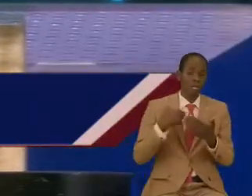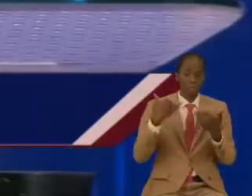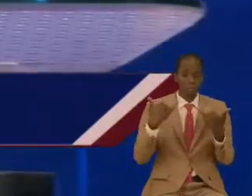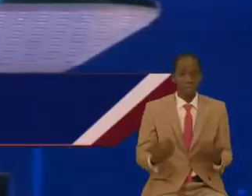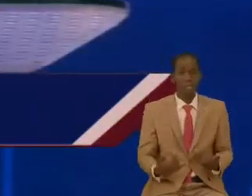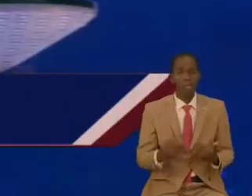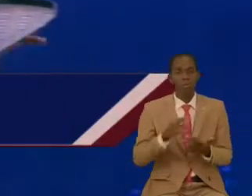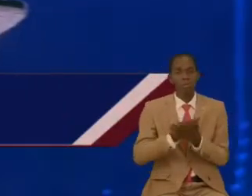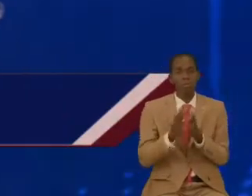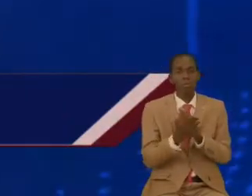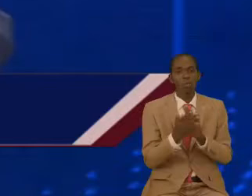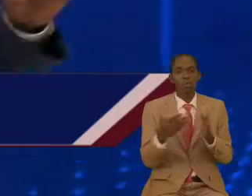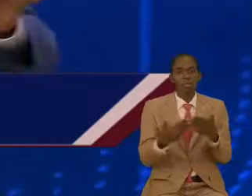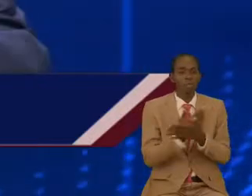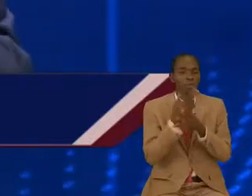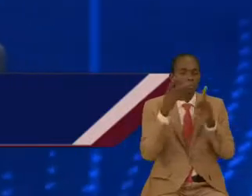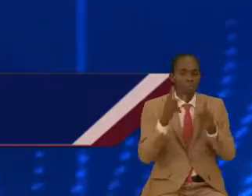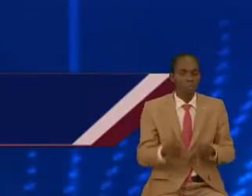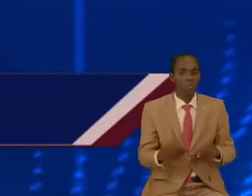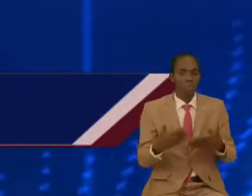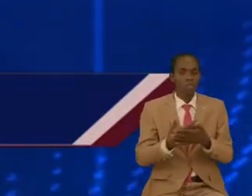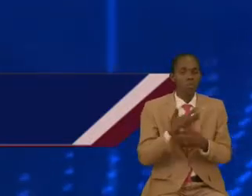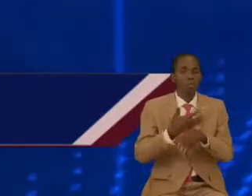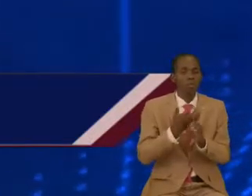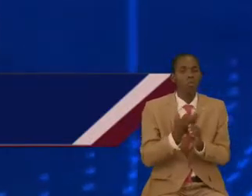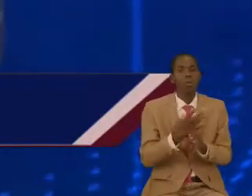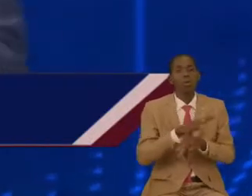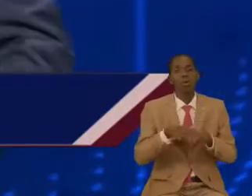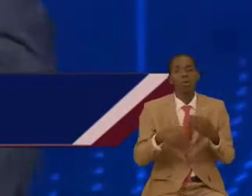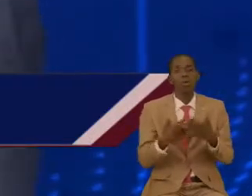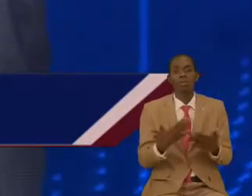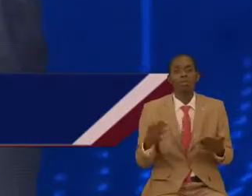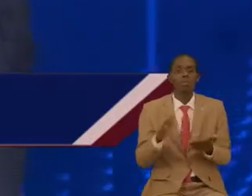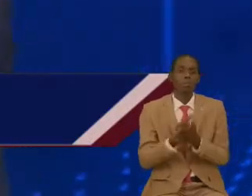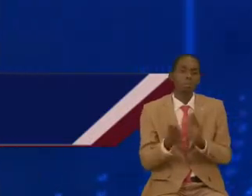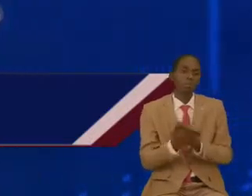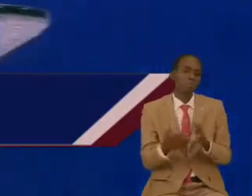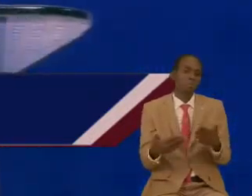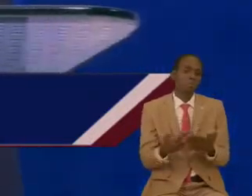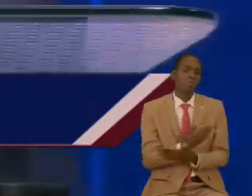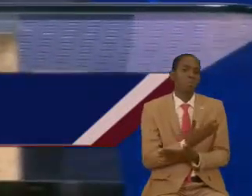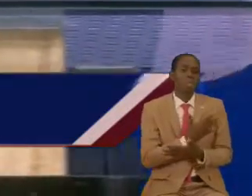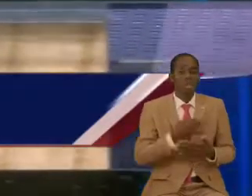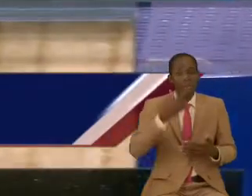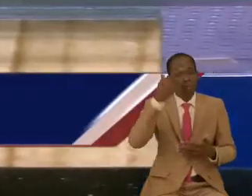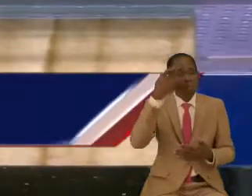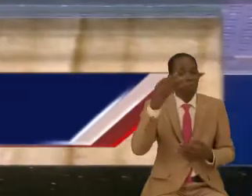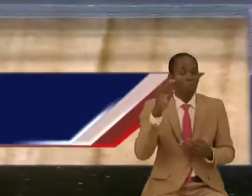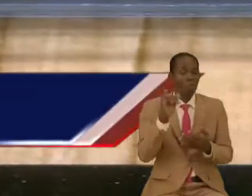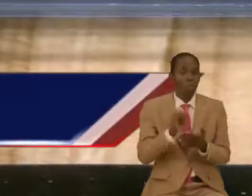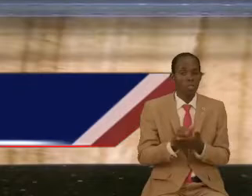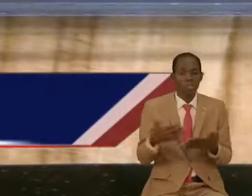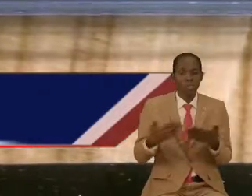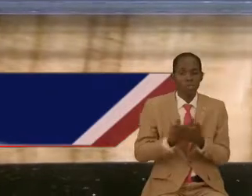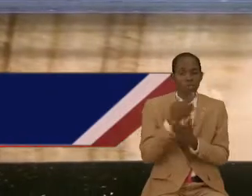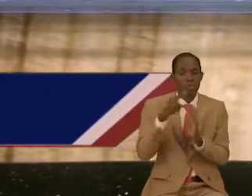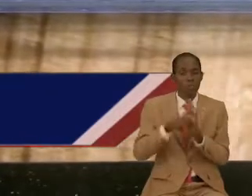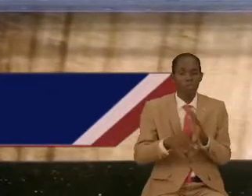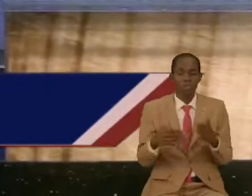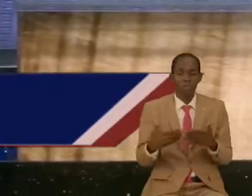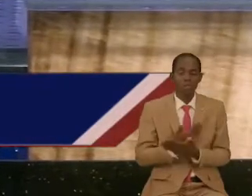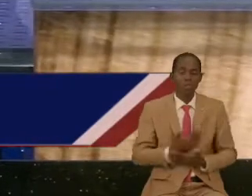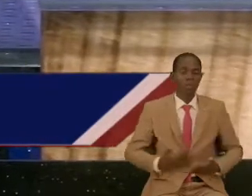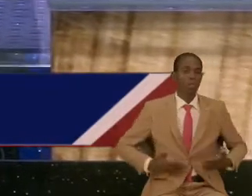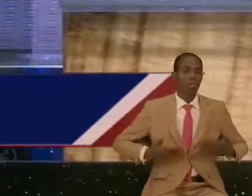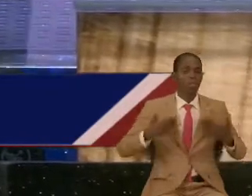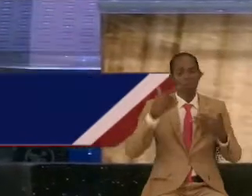becomes a new creature, and all things have become new. And because of that newness, that new life,